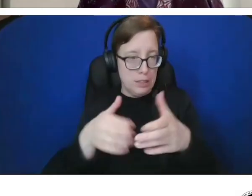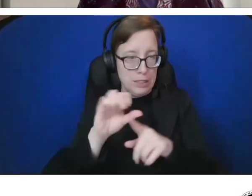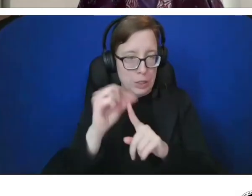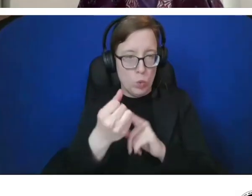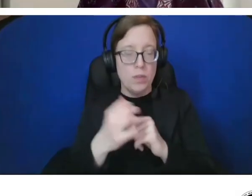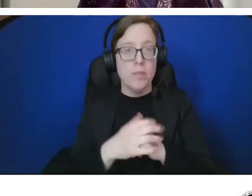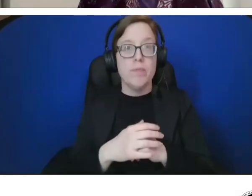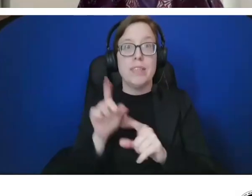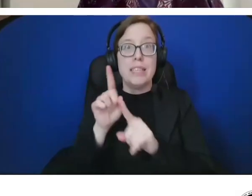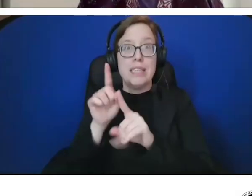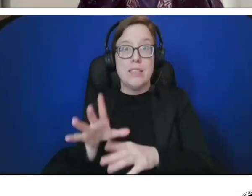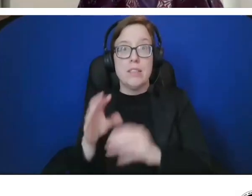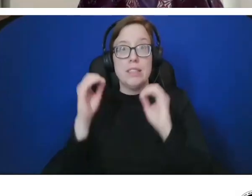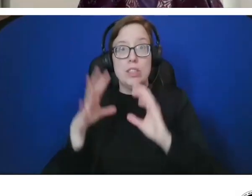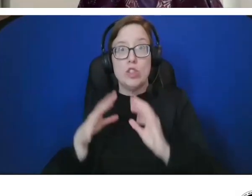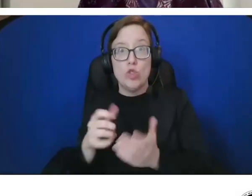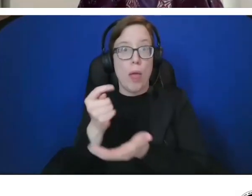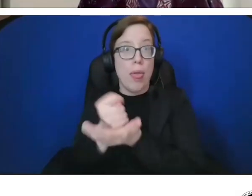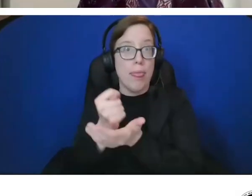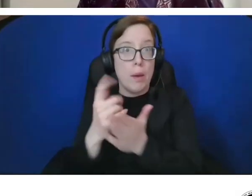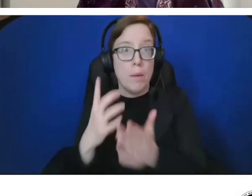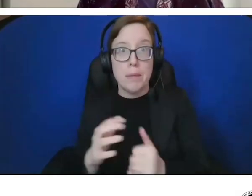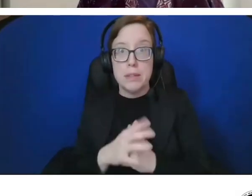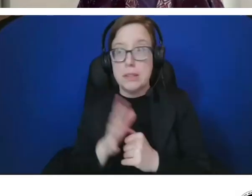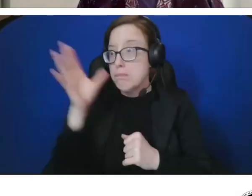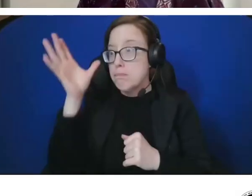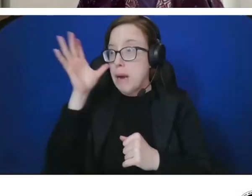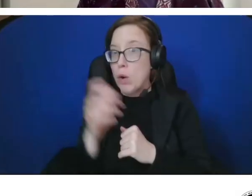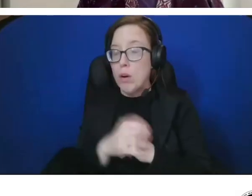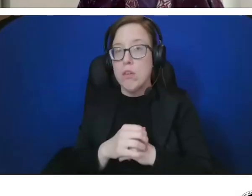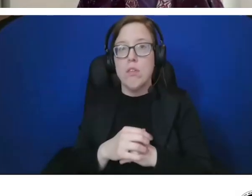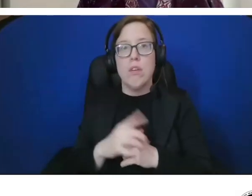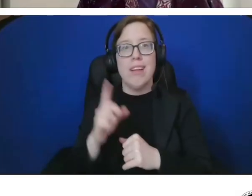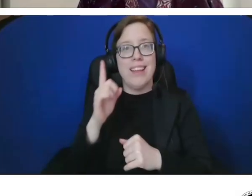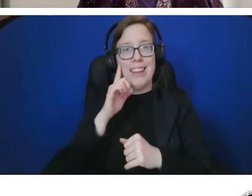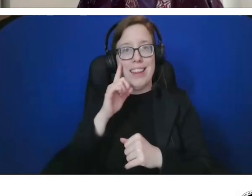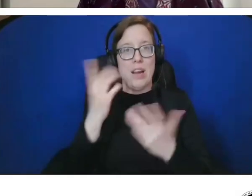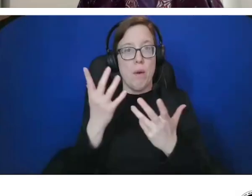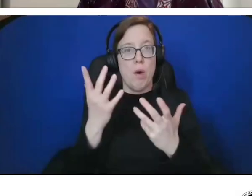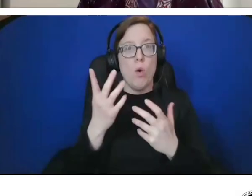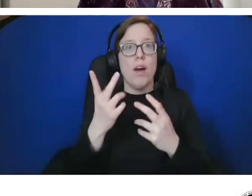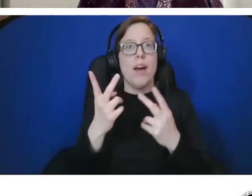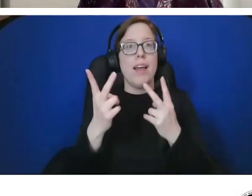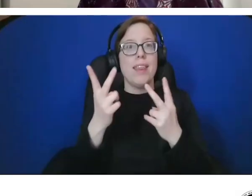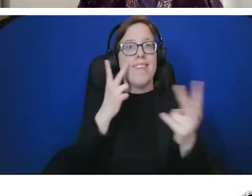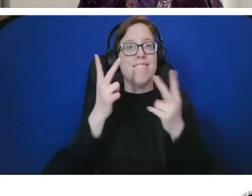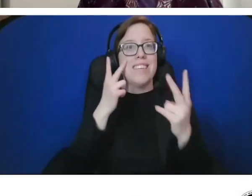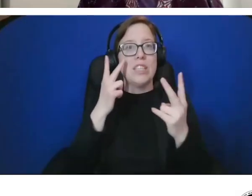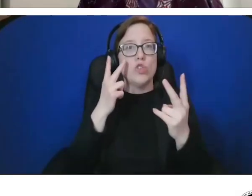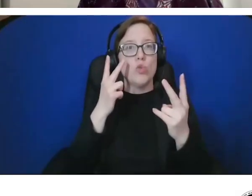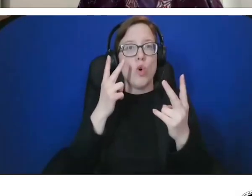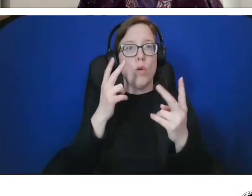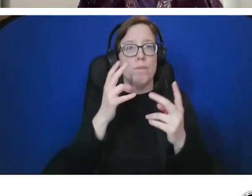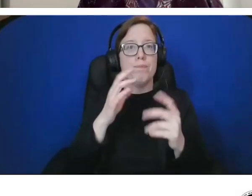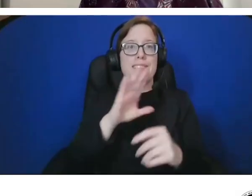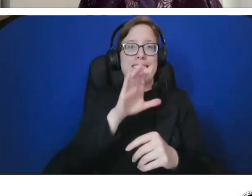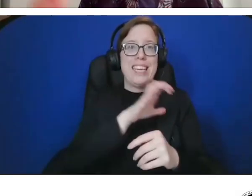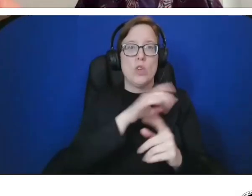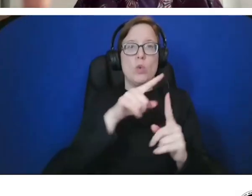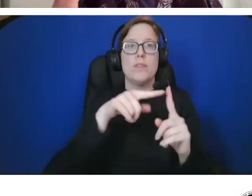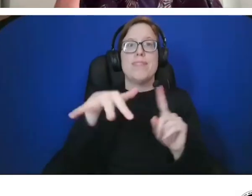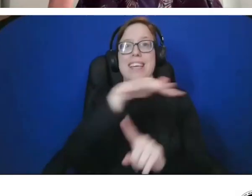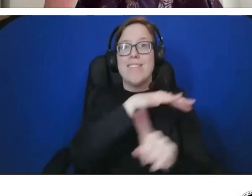it the intervener, teacher, therapist, parent? We want to think about the visual characteristics of the setting, including the